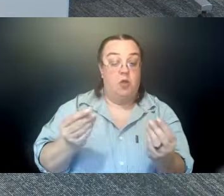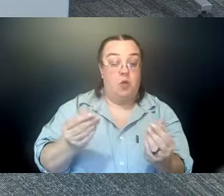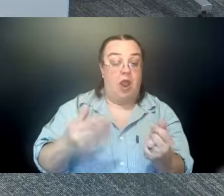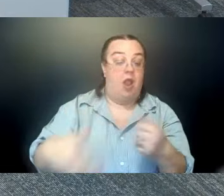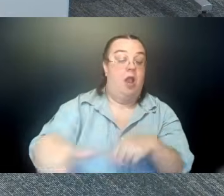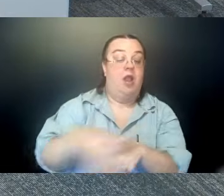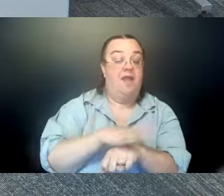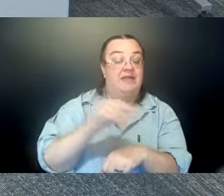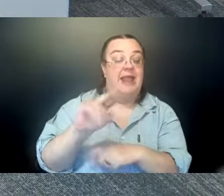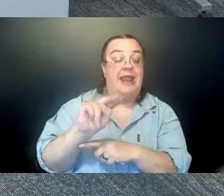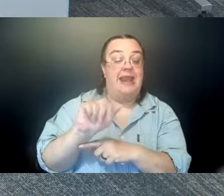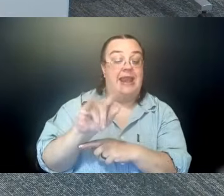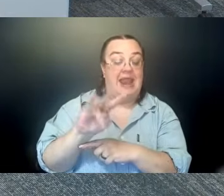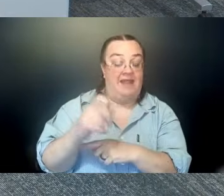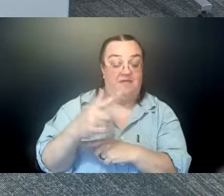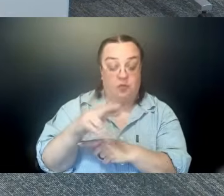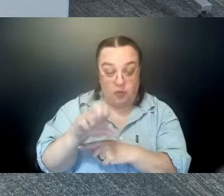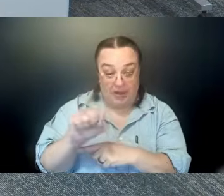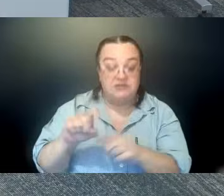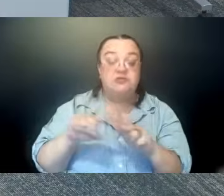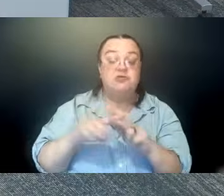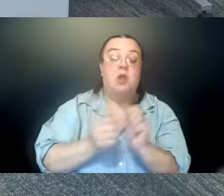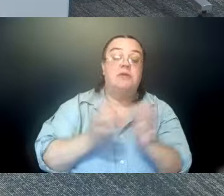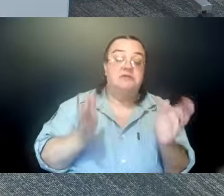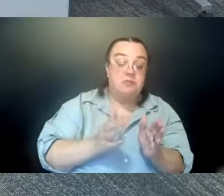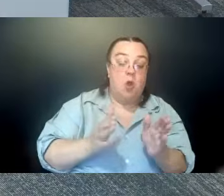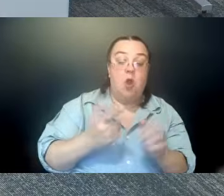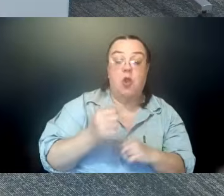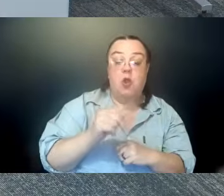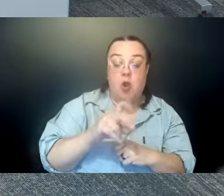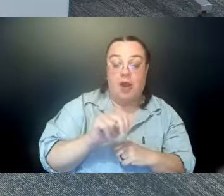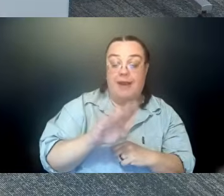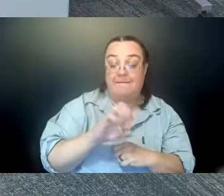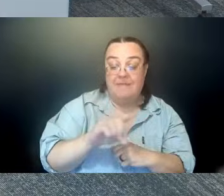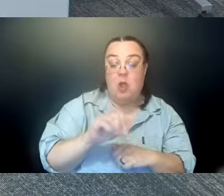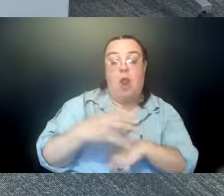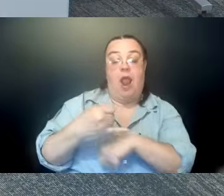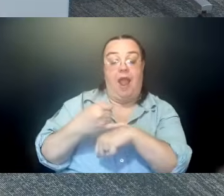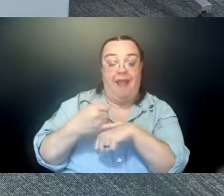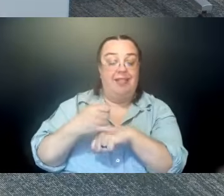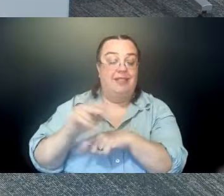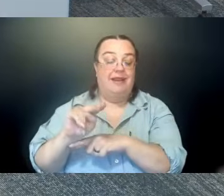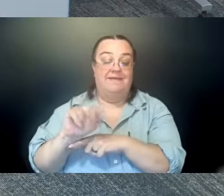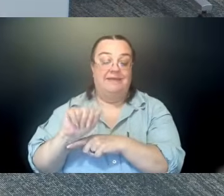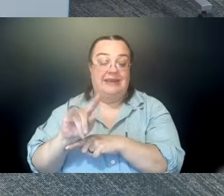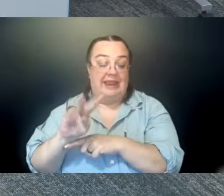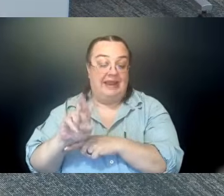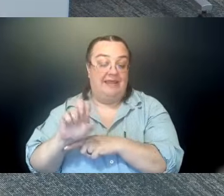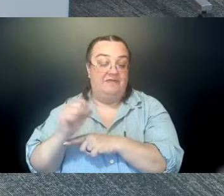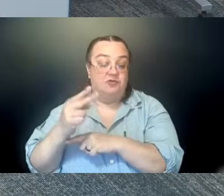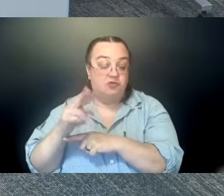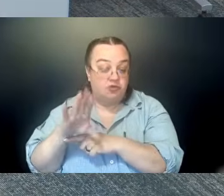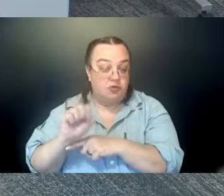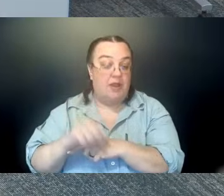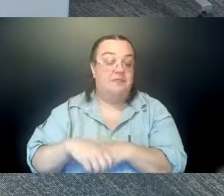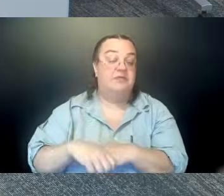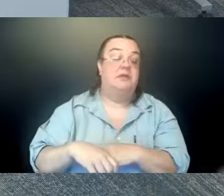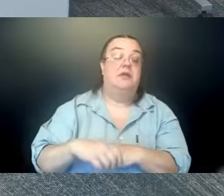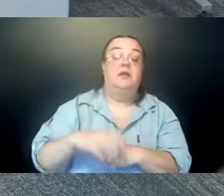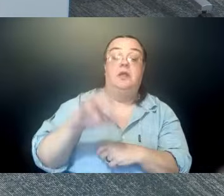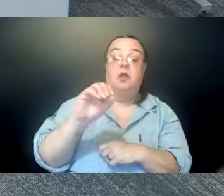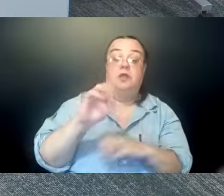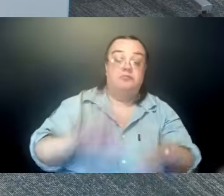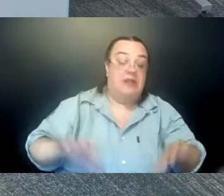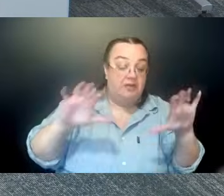You can start with small garden beds or islands of native shrubs, ornamental grasses, flowers, and/or edible